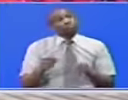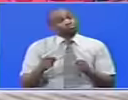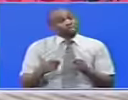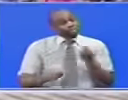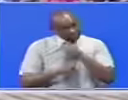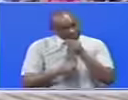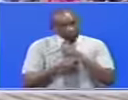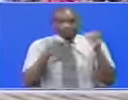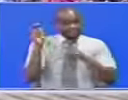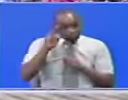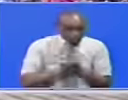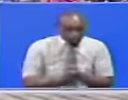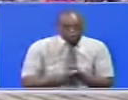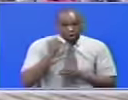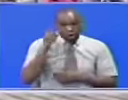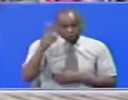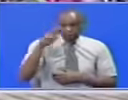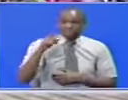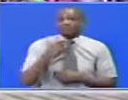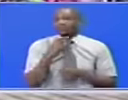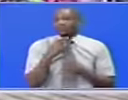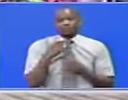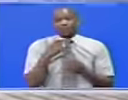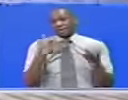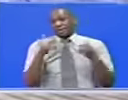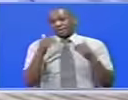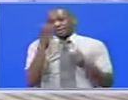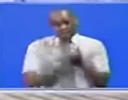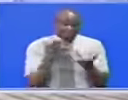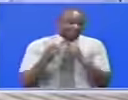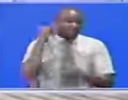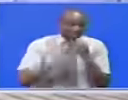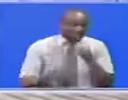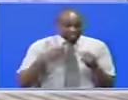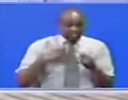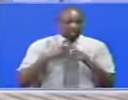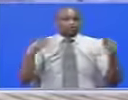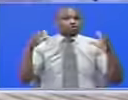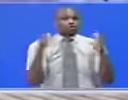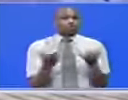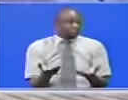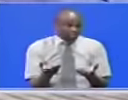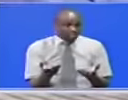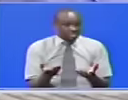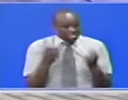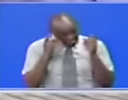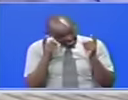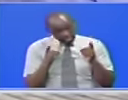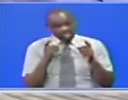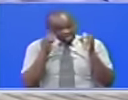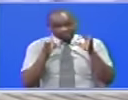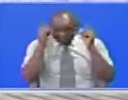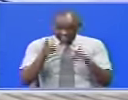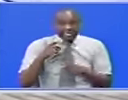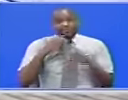of President Uhuru Kenyatta? Or are they just playing maybe finally the opposition, if at all they decide on who will be